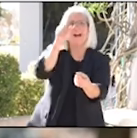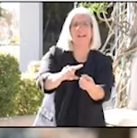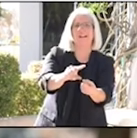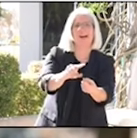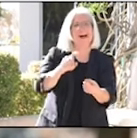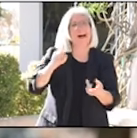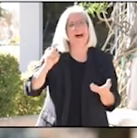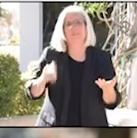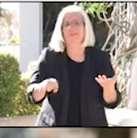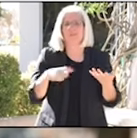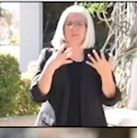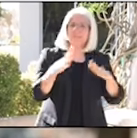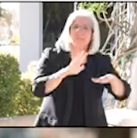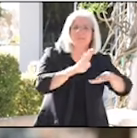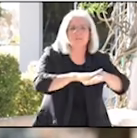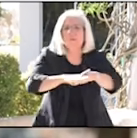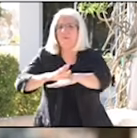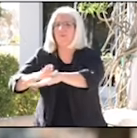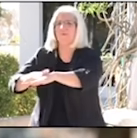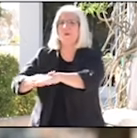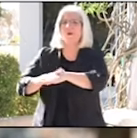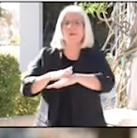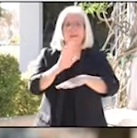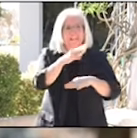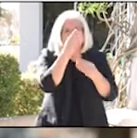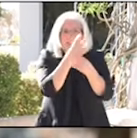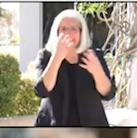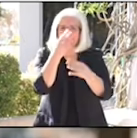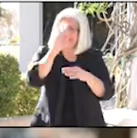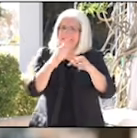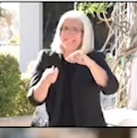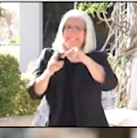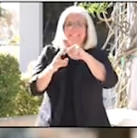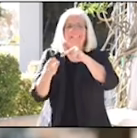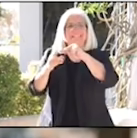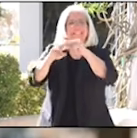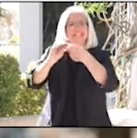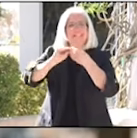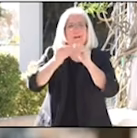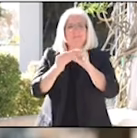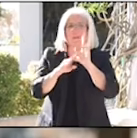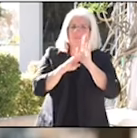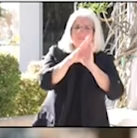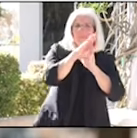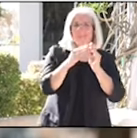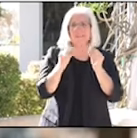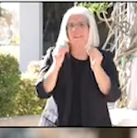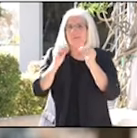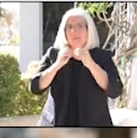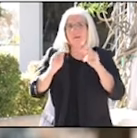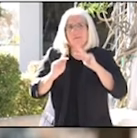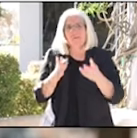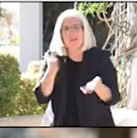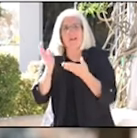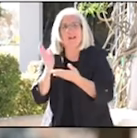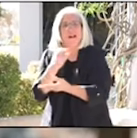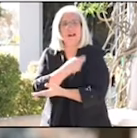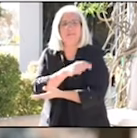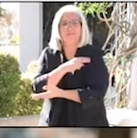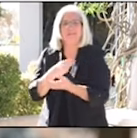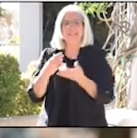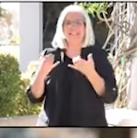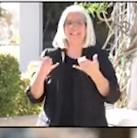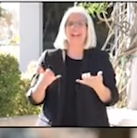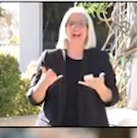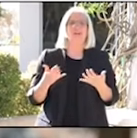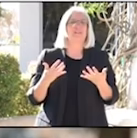rising case rates and hospitalizations for some time, and we are now at a critical inflection point. In